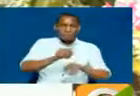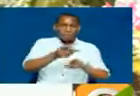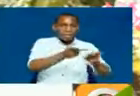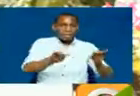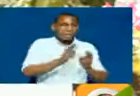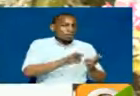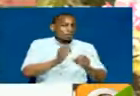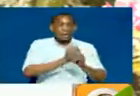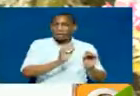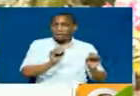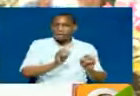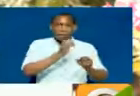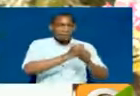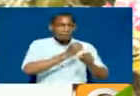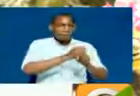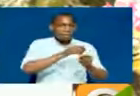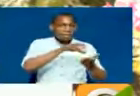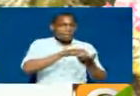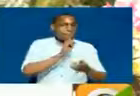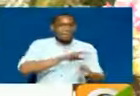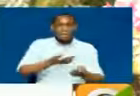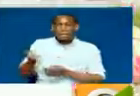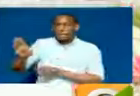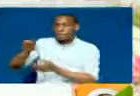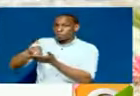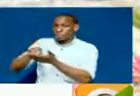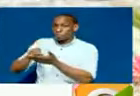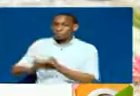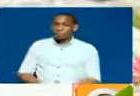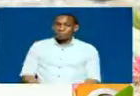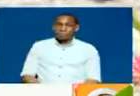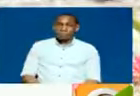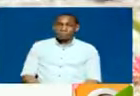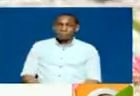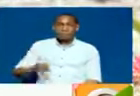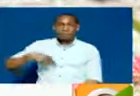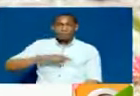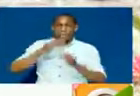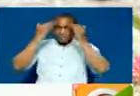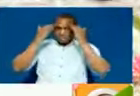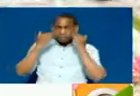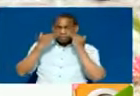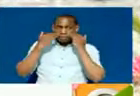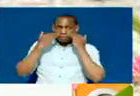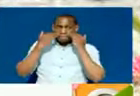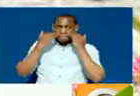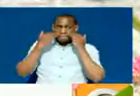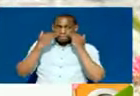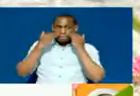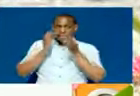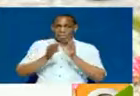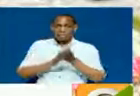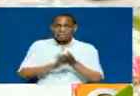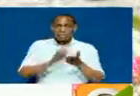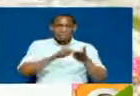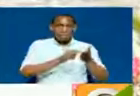where they don't ordinarily work. They do that matter, finish, go back to their station. As a court, if accused